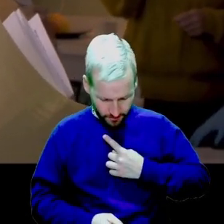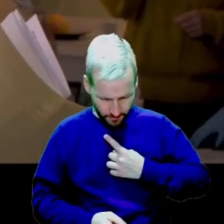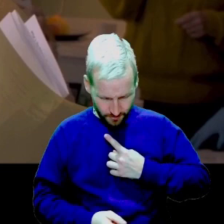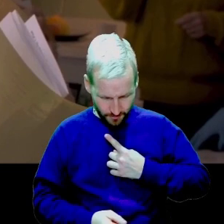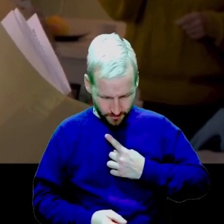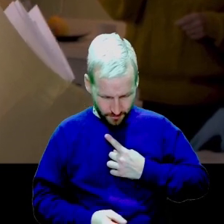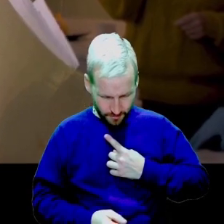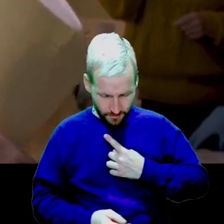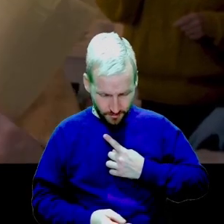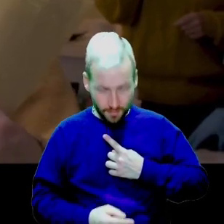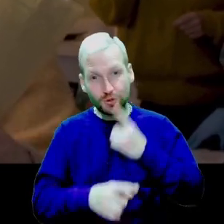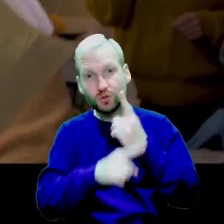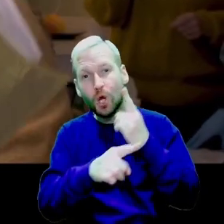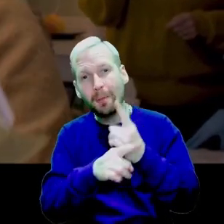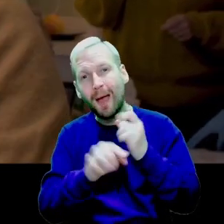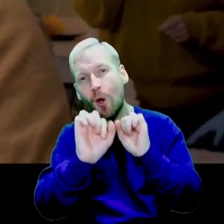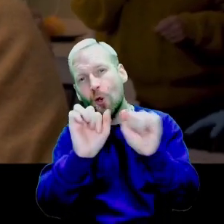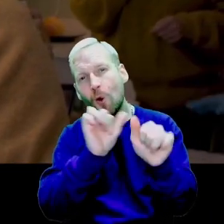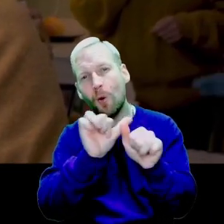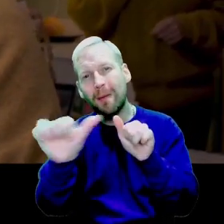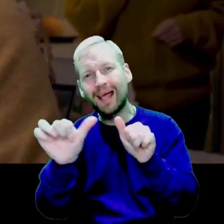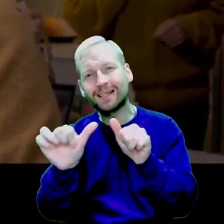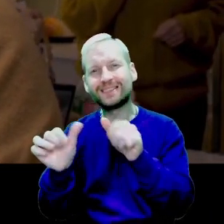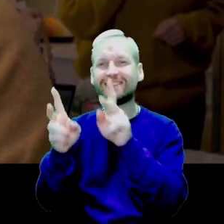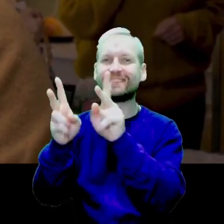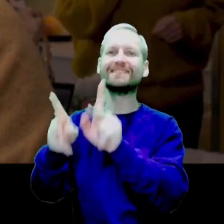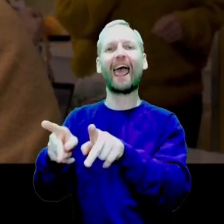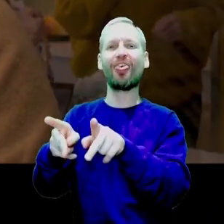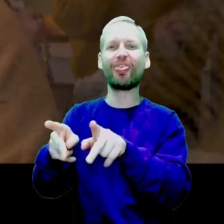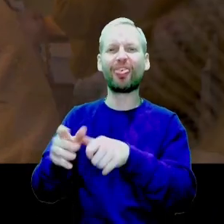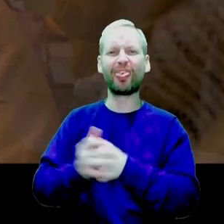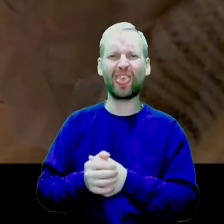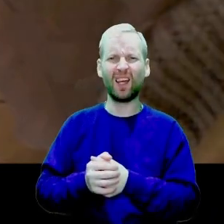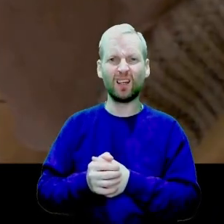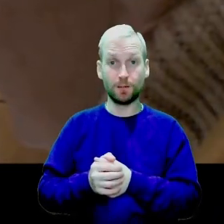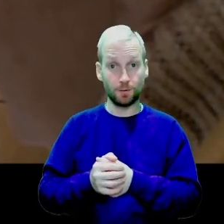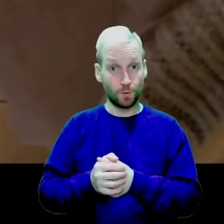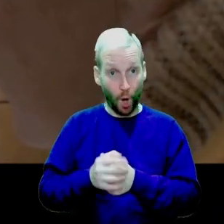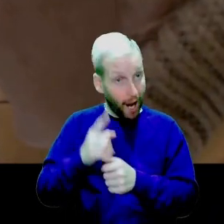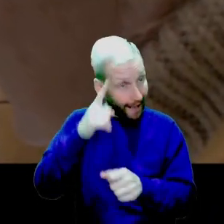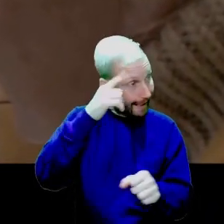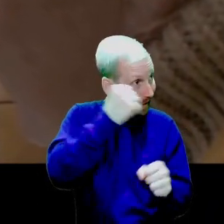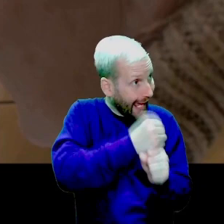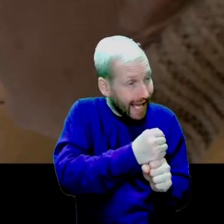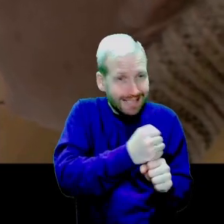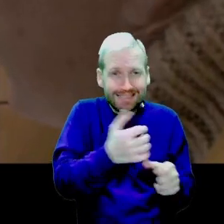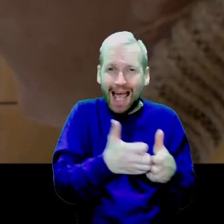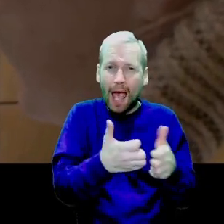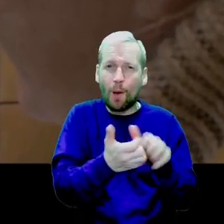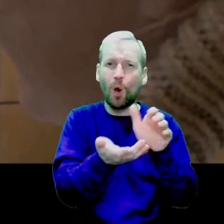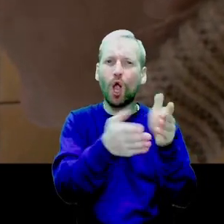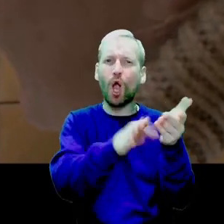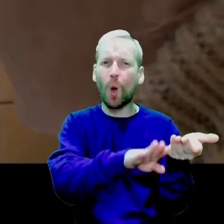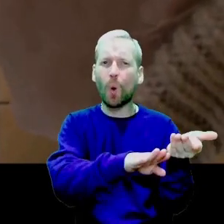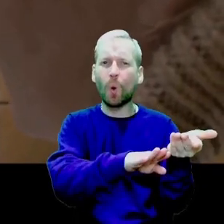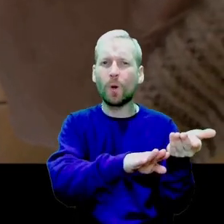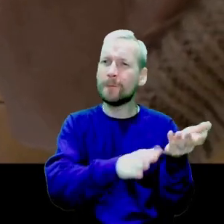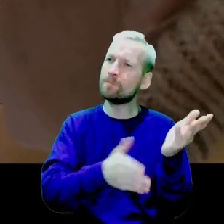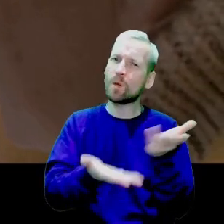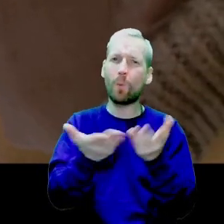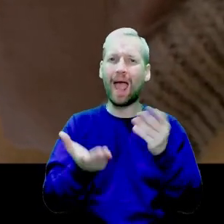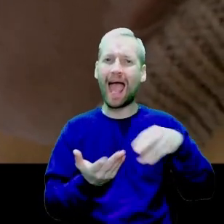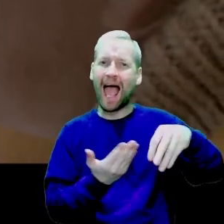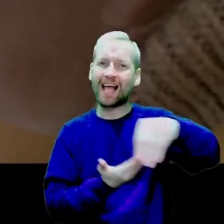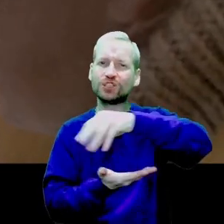let's talk about your best death, so we don't have to guess how you want to go. Where to scatter